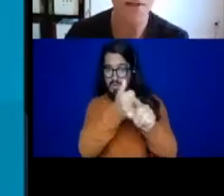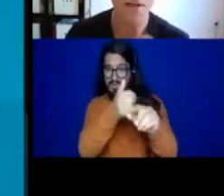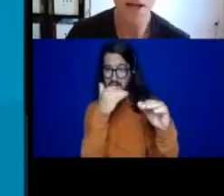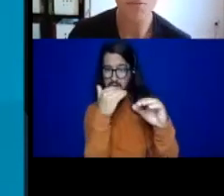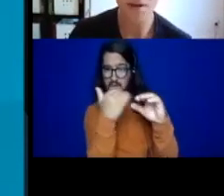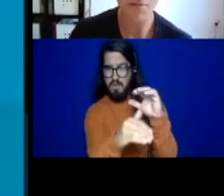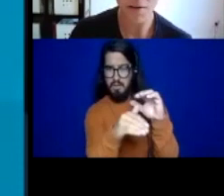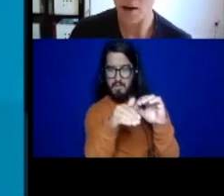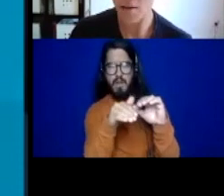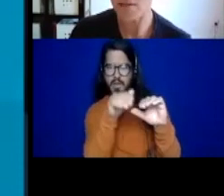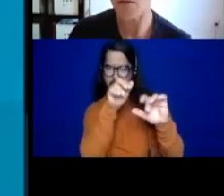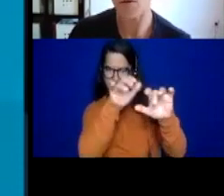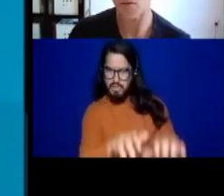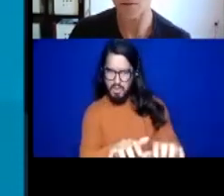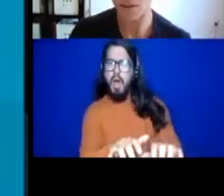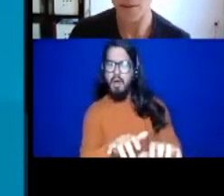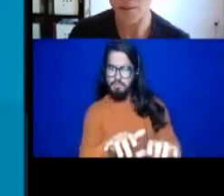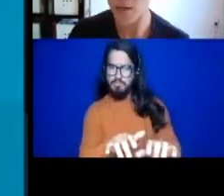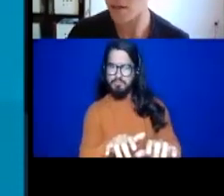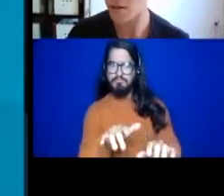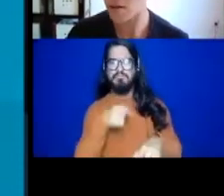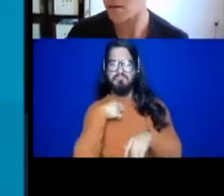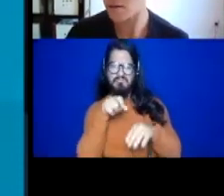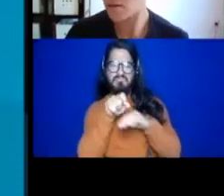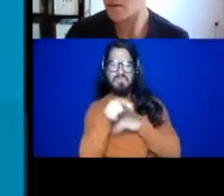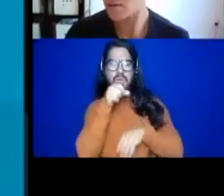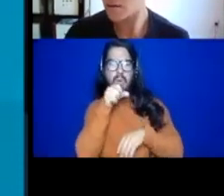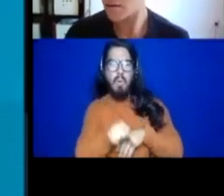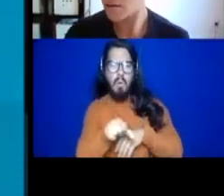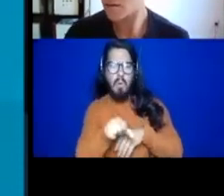if that's been involved. I'll enter an old email address here.